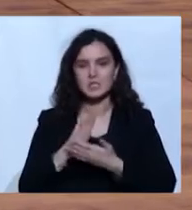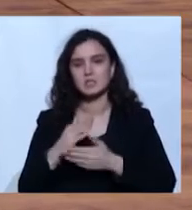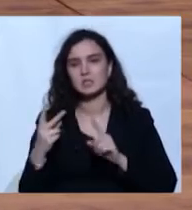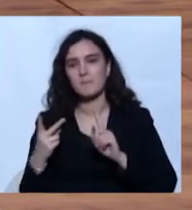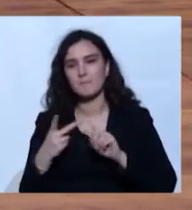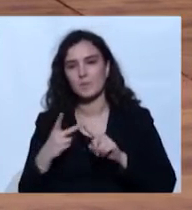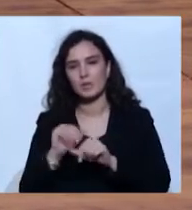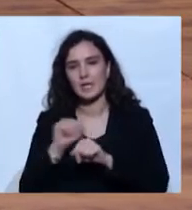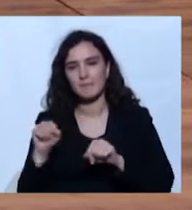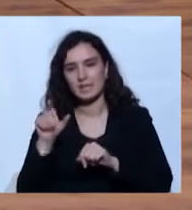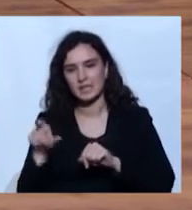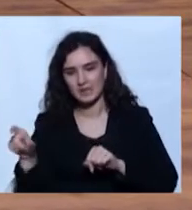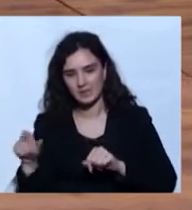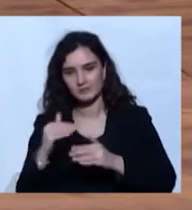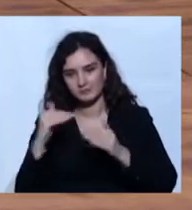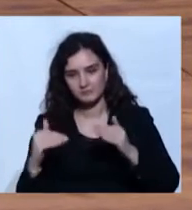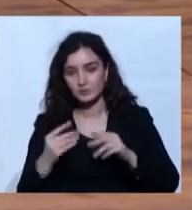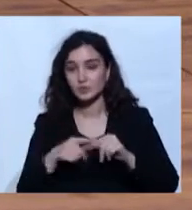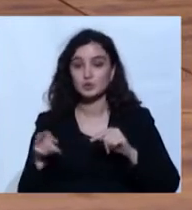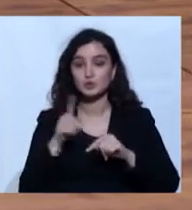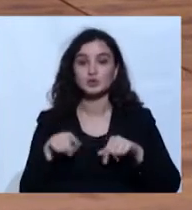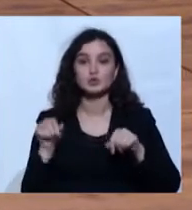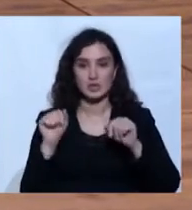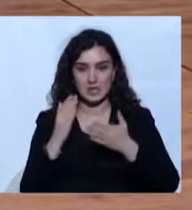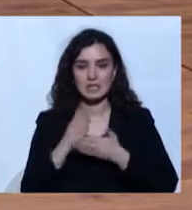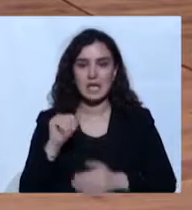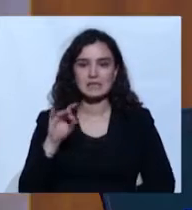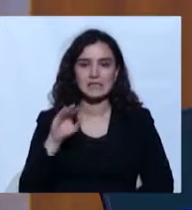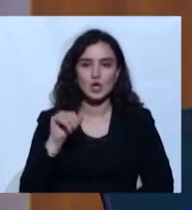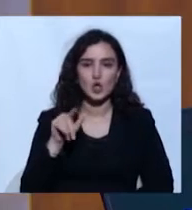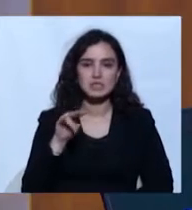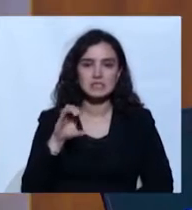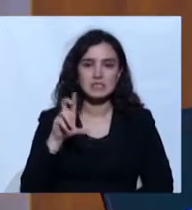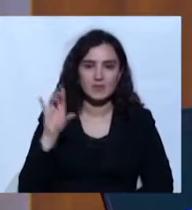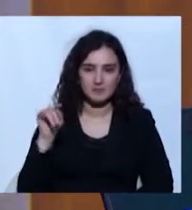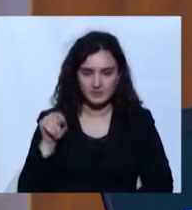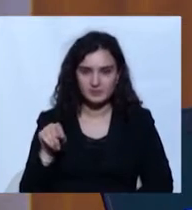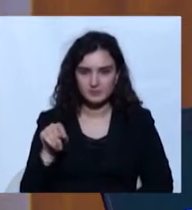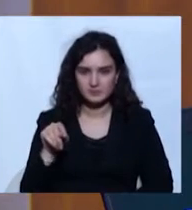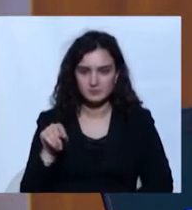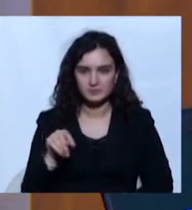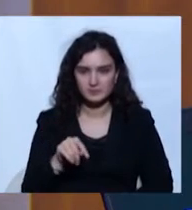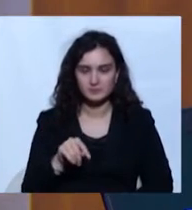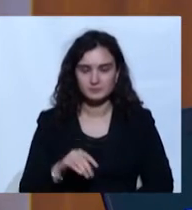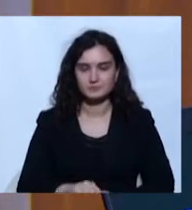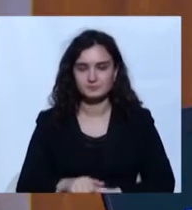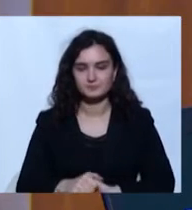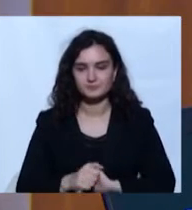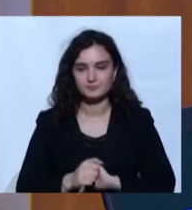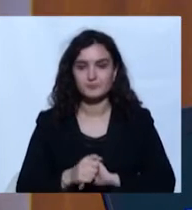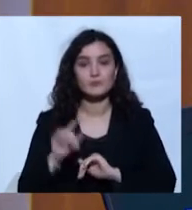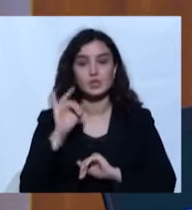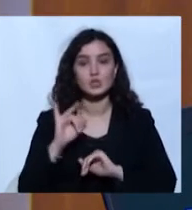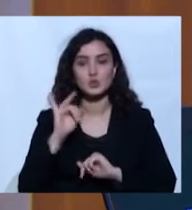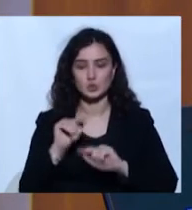be protagonists, the main characters, or there can be antagonists, the villains or the bad guys of the story.